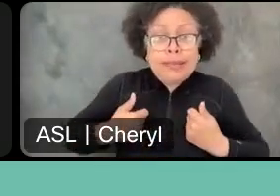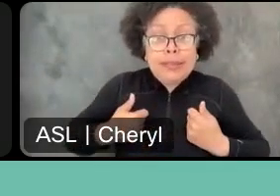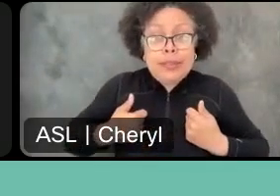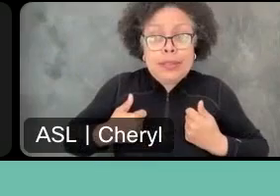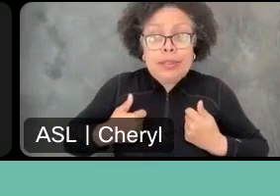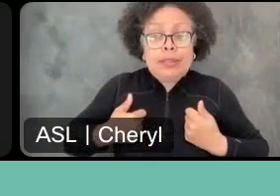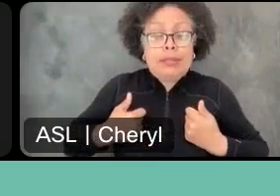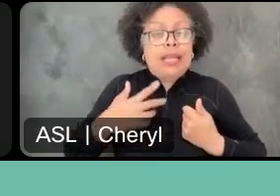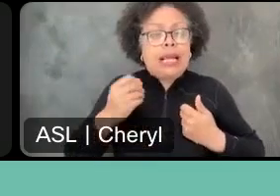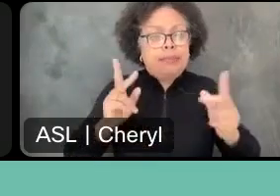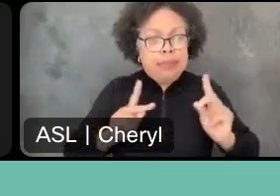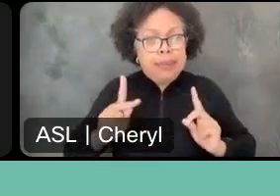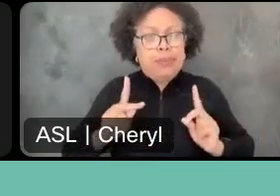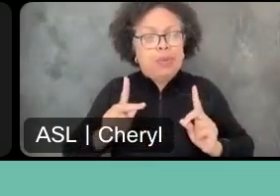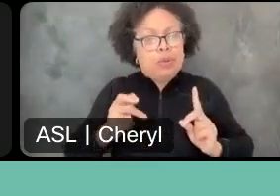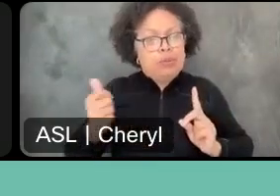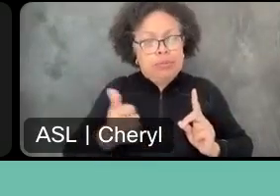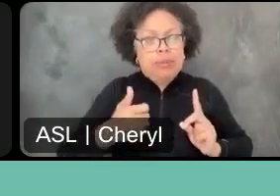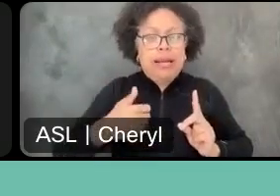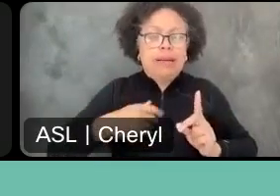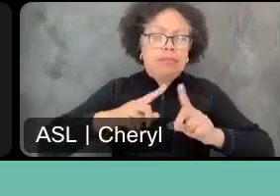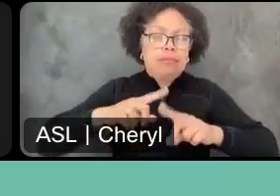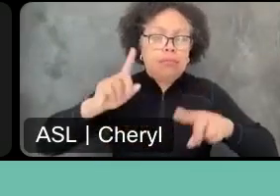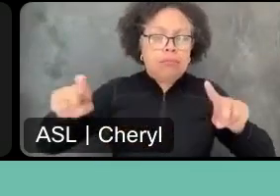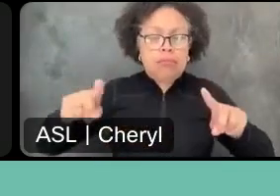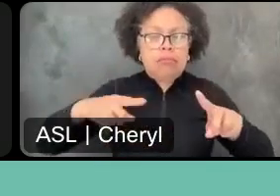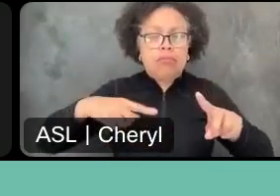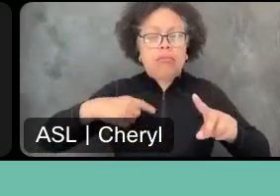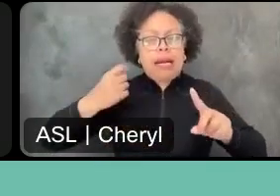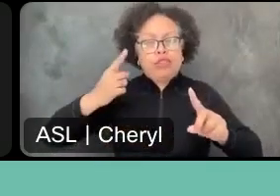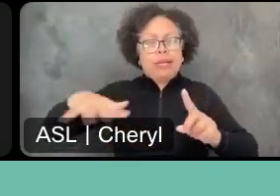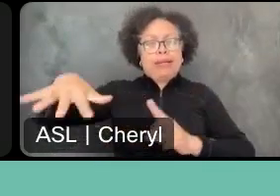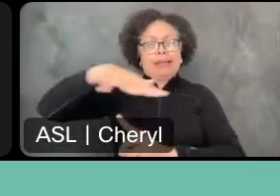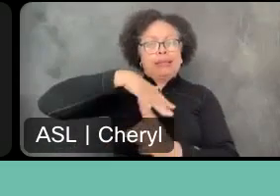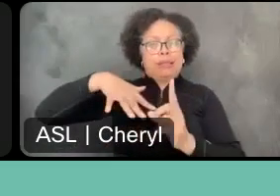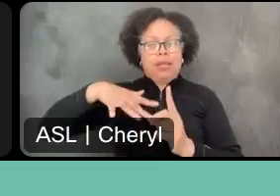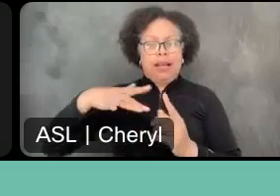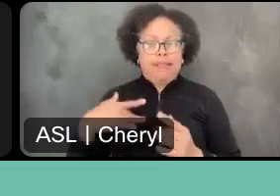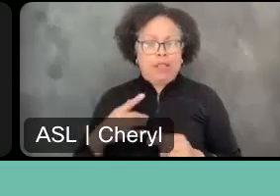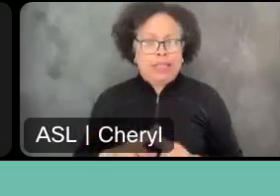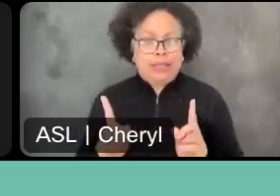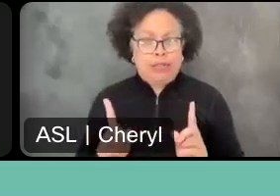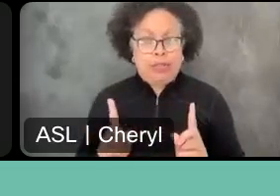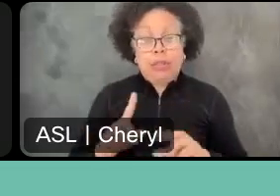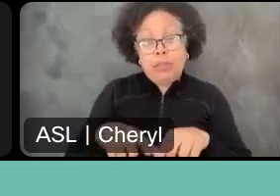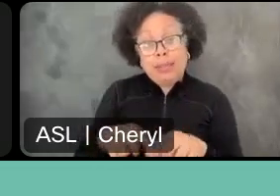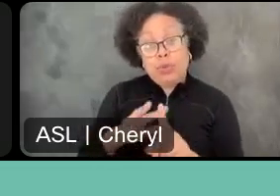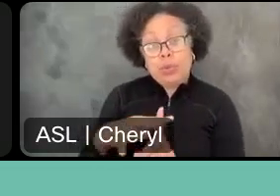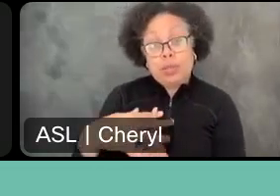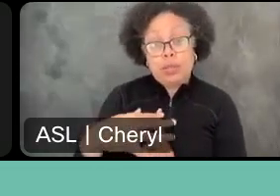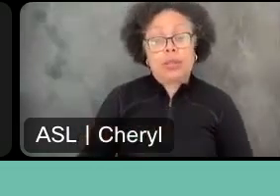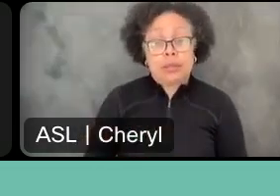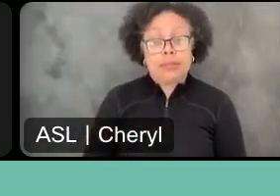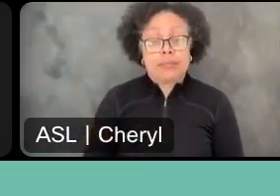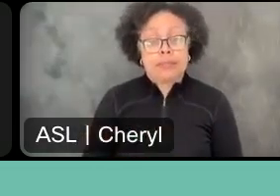And individuals can have a variety of perceptions that may feel different within different contexts.